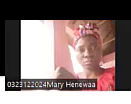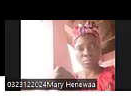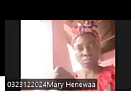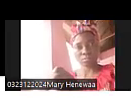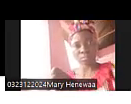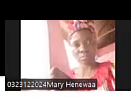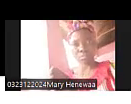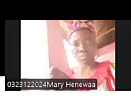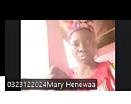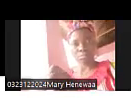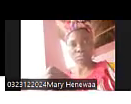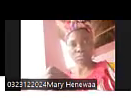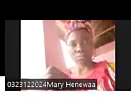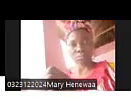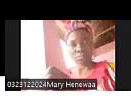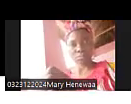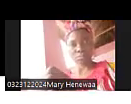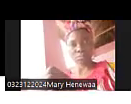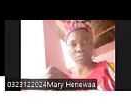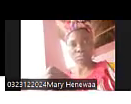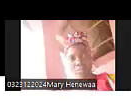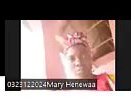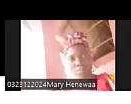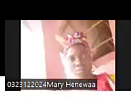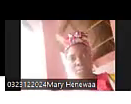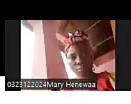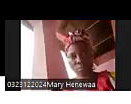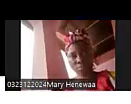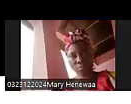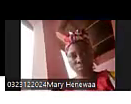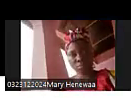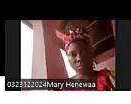back strongly. Let's go. Men.